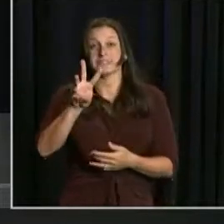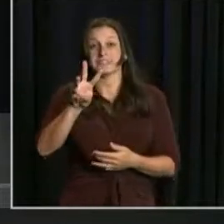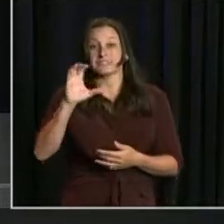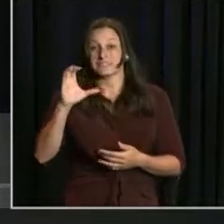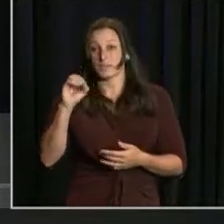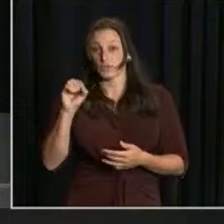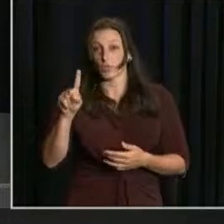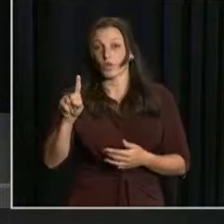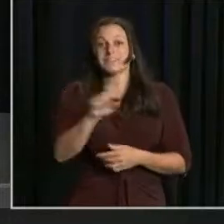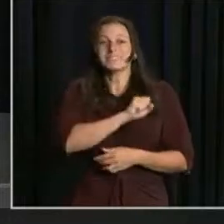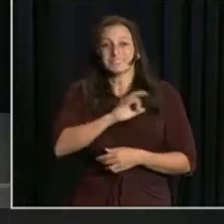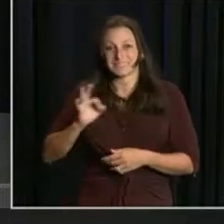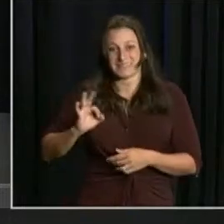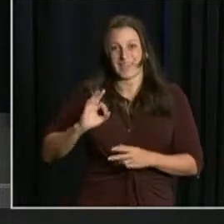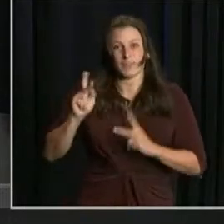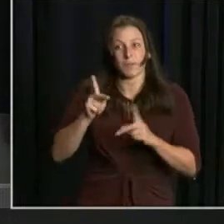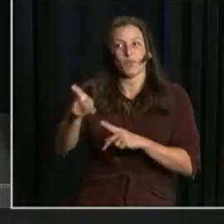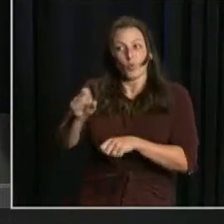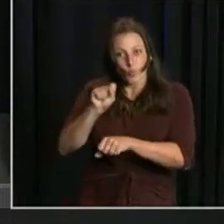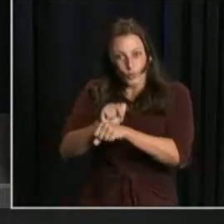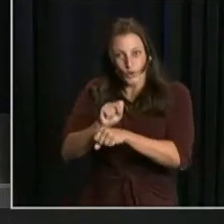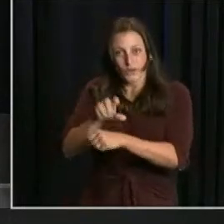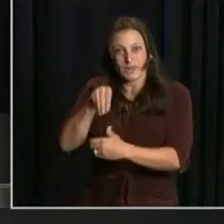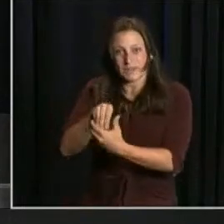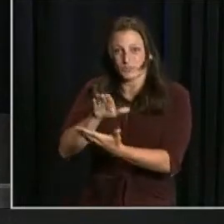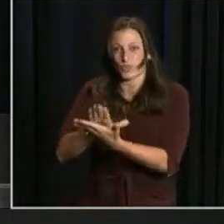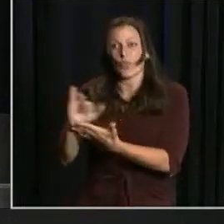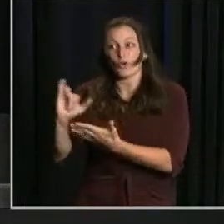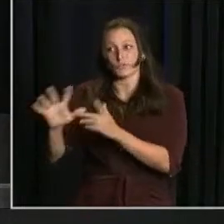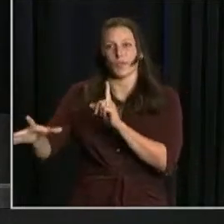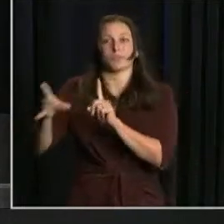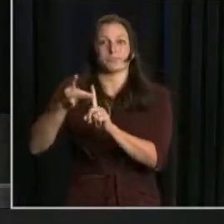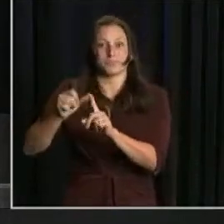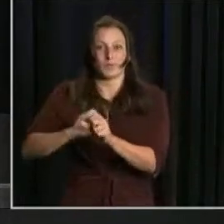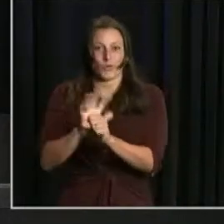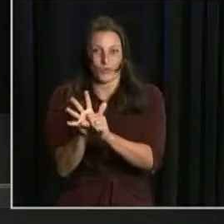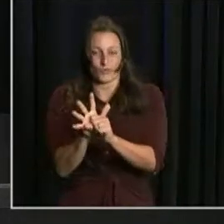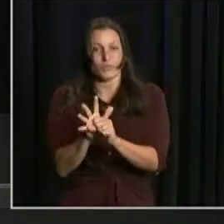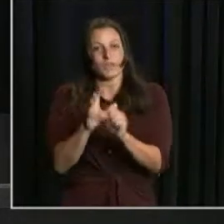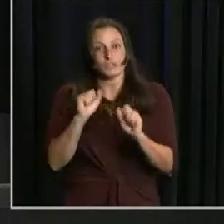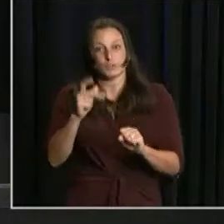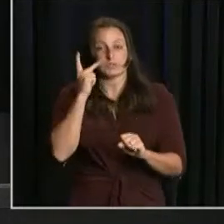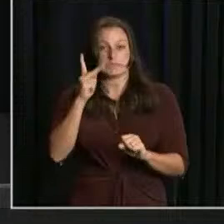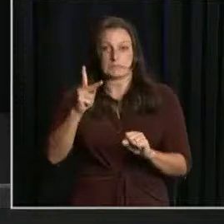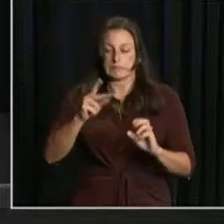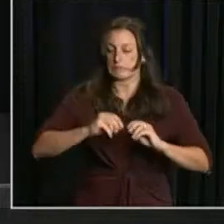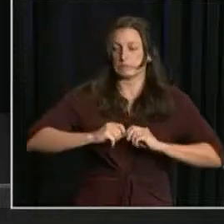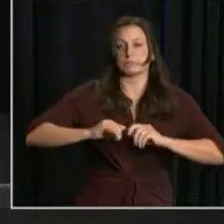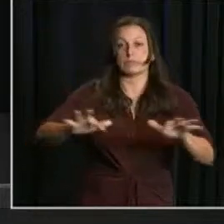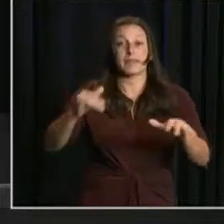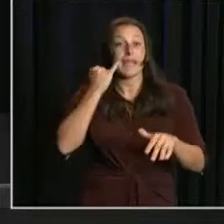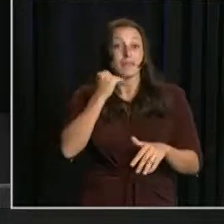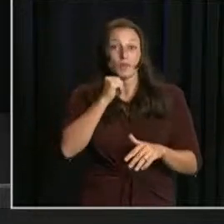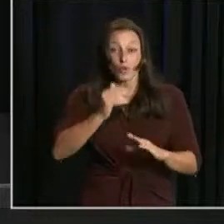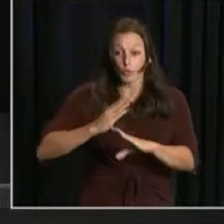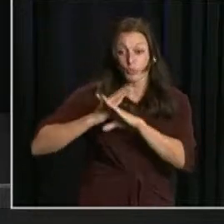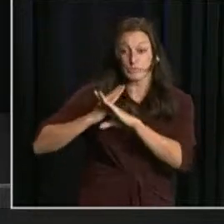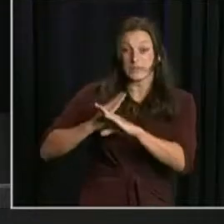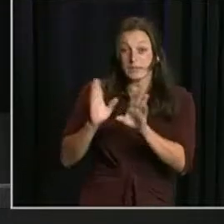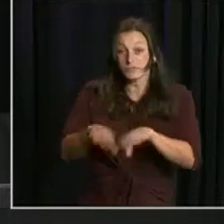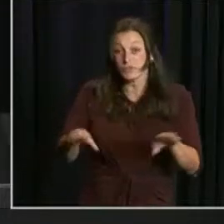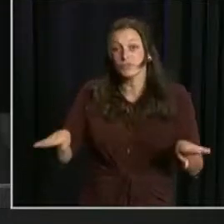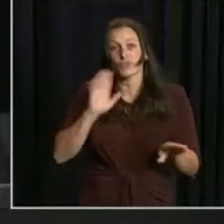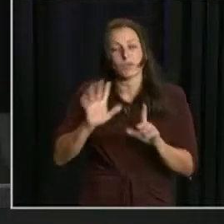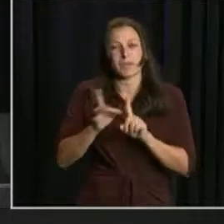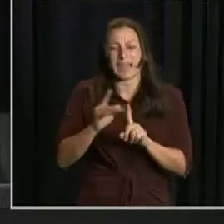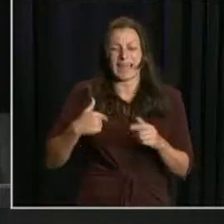28,601 staff also have picked up COVID. So you can see the dramatic impact if you don't protect your school children. I've never